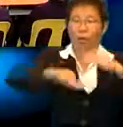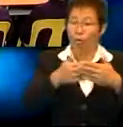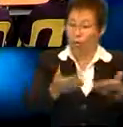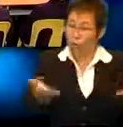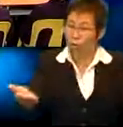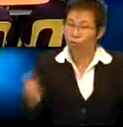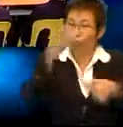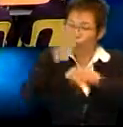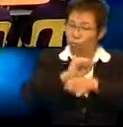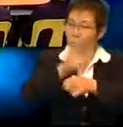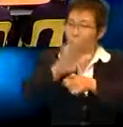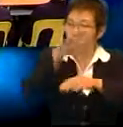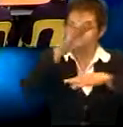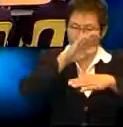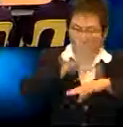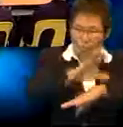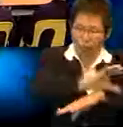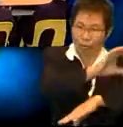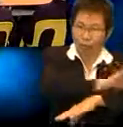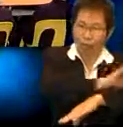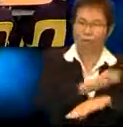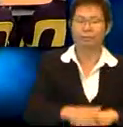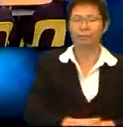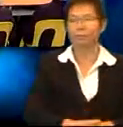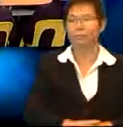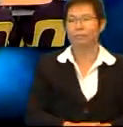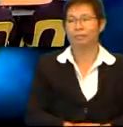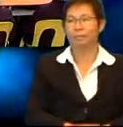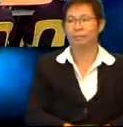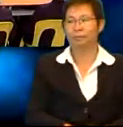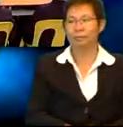I would like all of you to work on your computers.